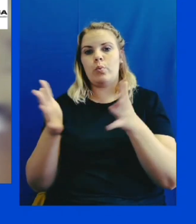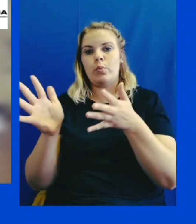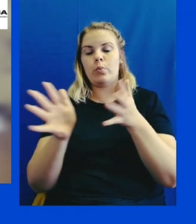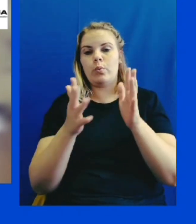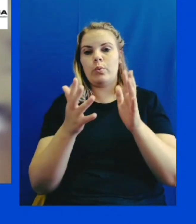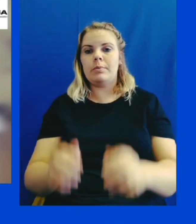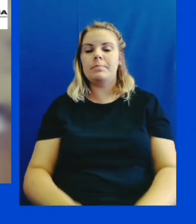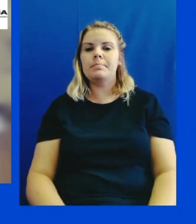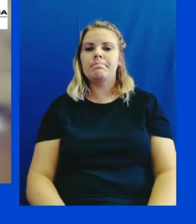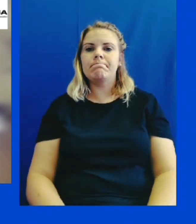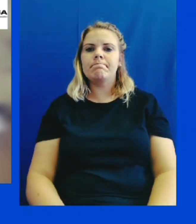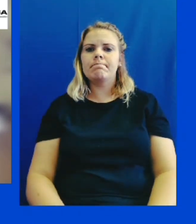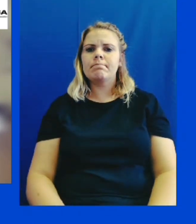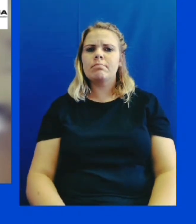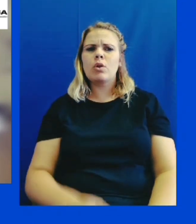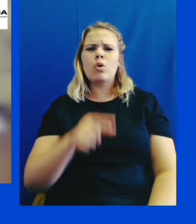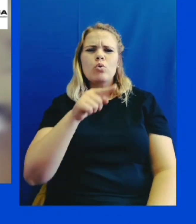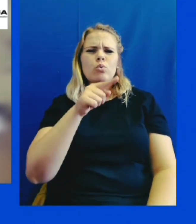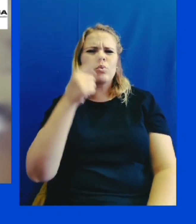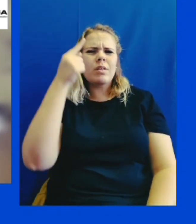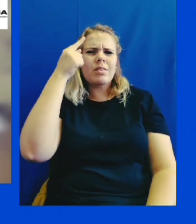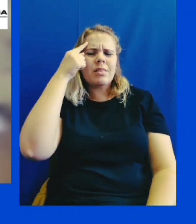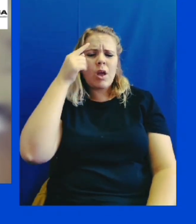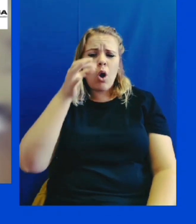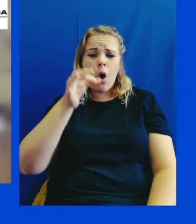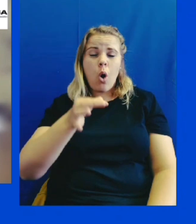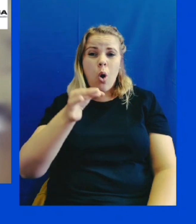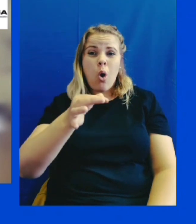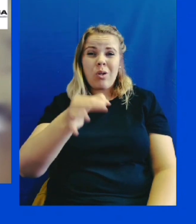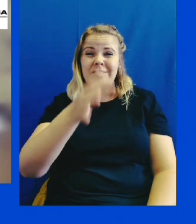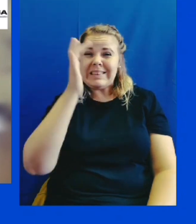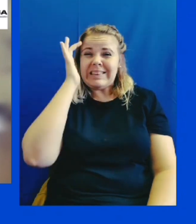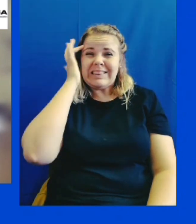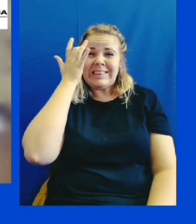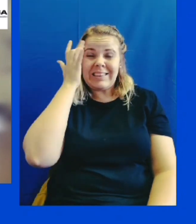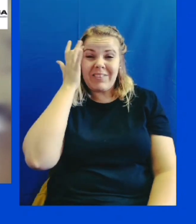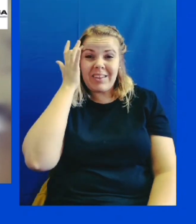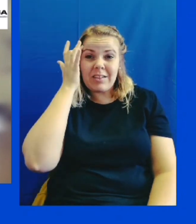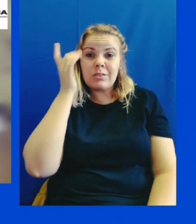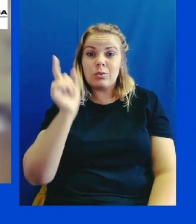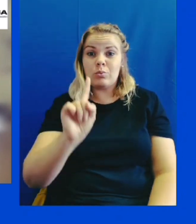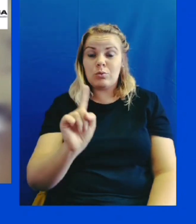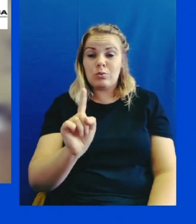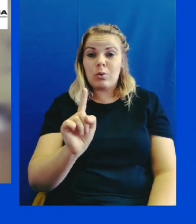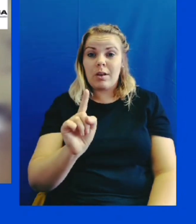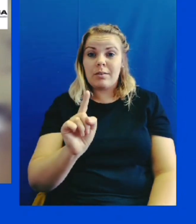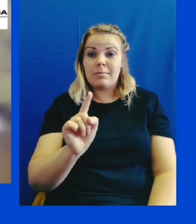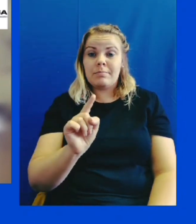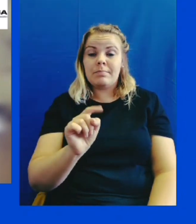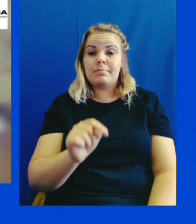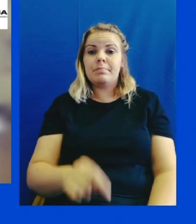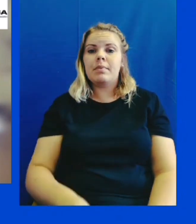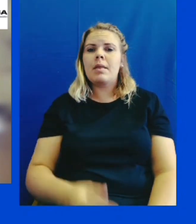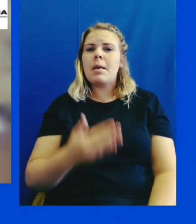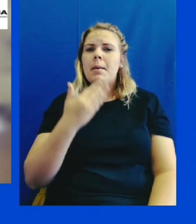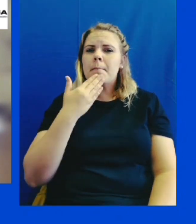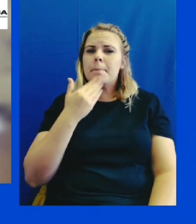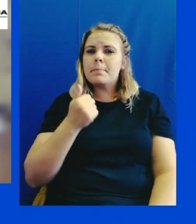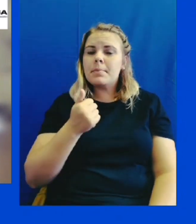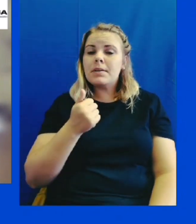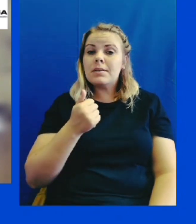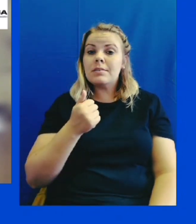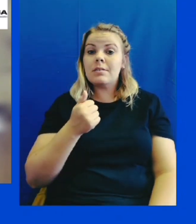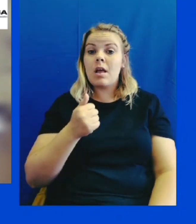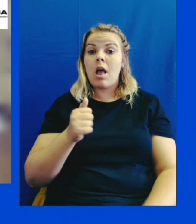Which holes do you feel will pose the biggest threats to a player's round? And could you reference at